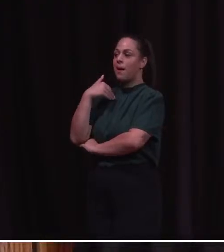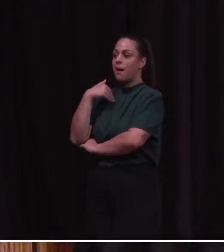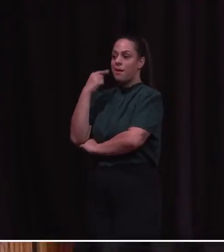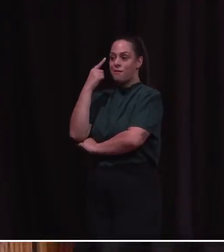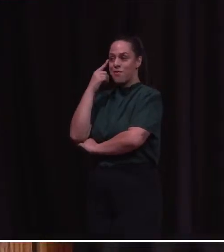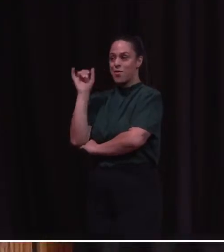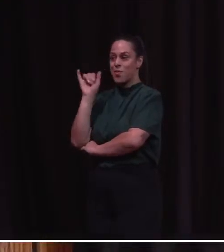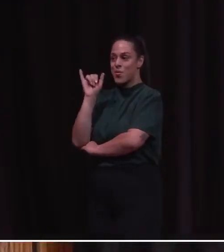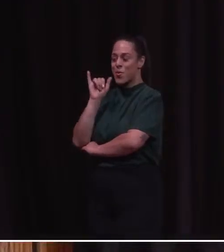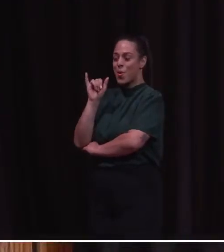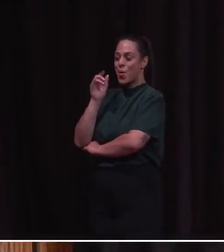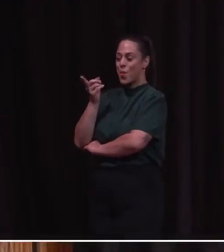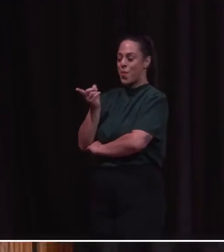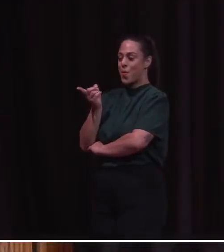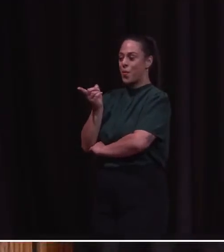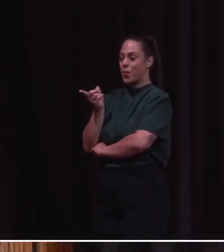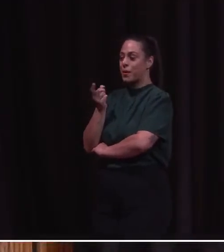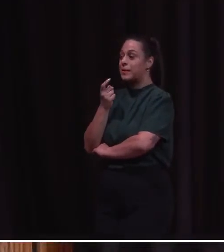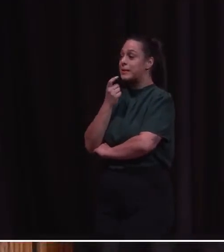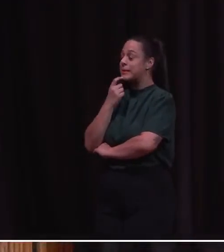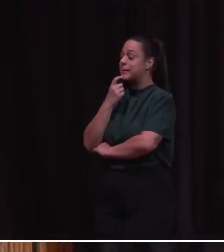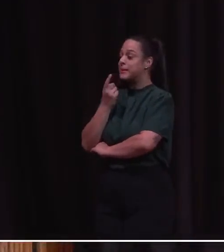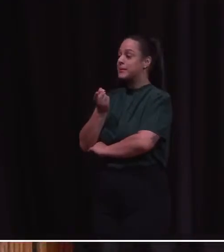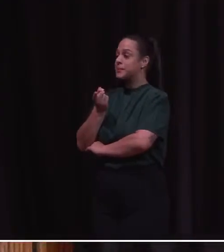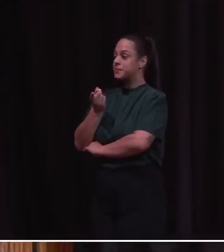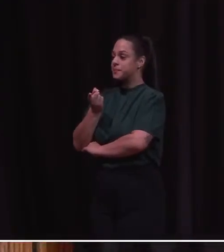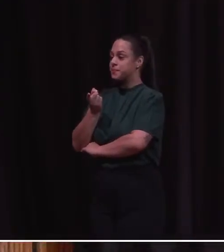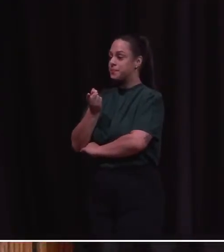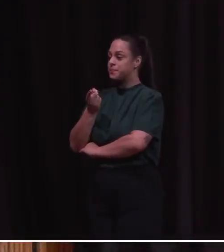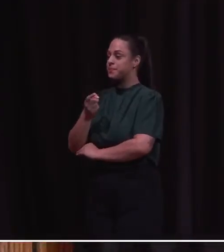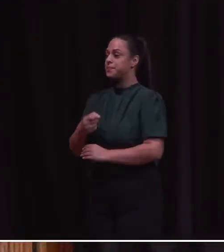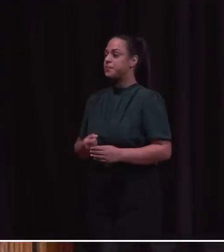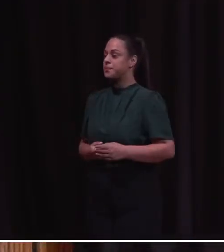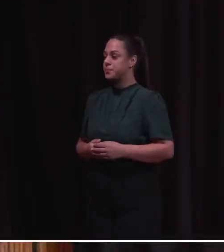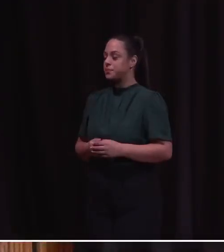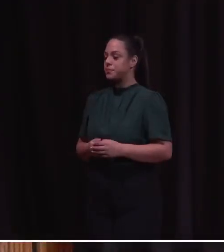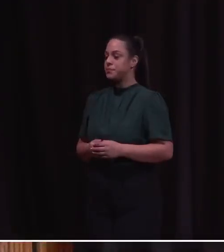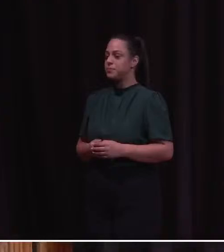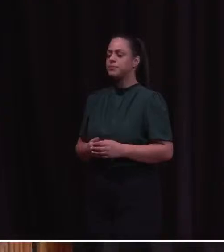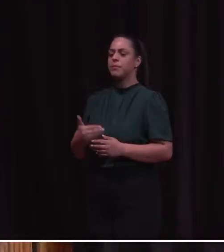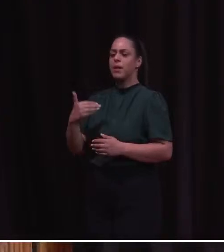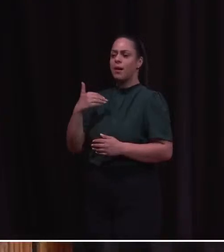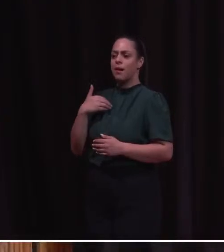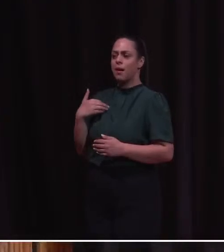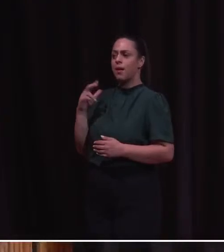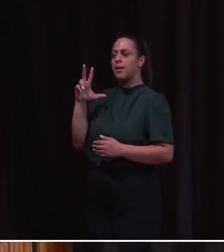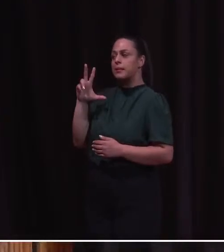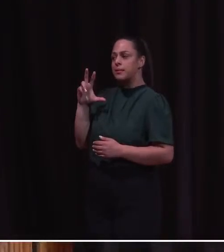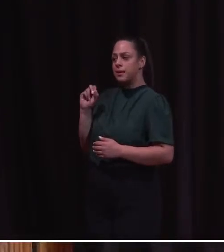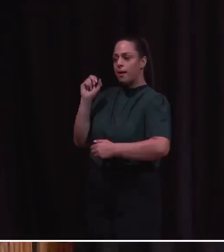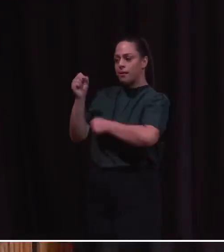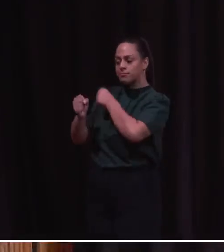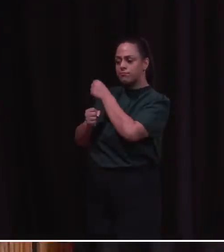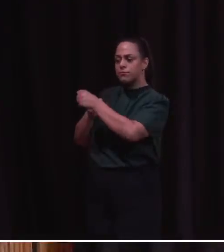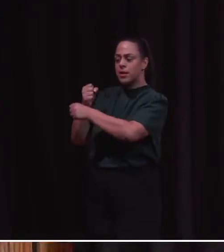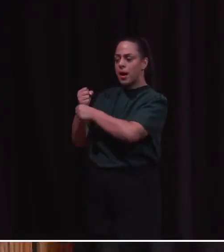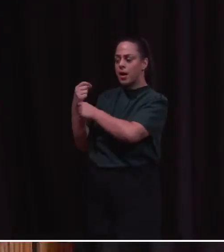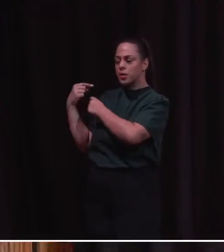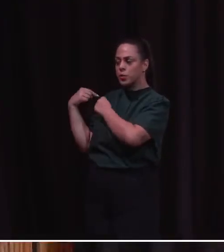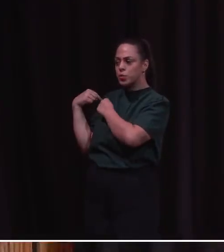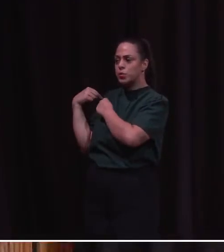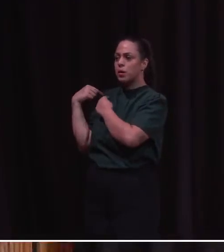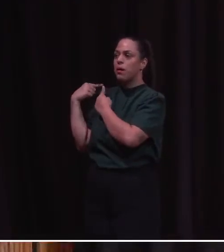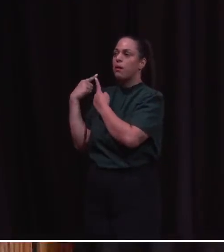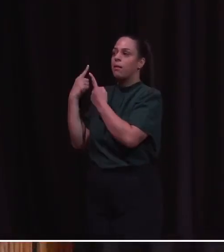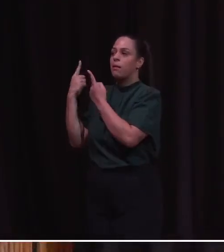that in the 30 years, at least since I've been writing, what has changed? And I'll